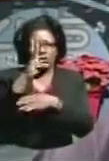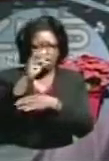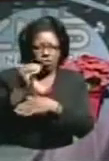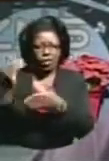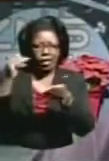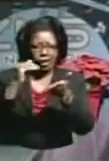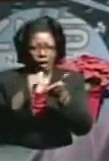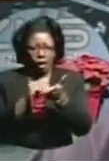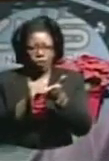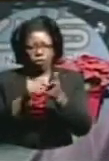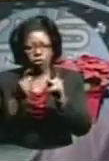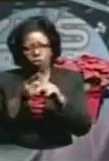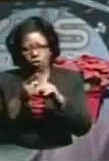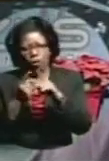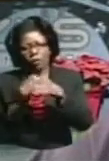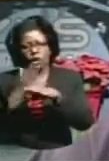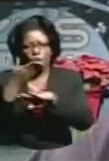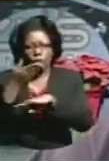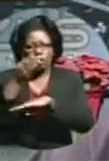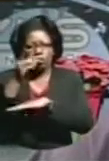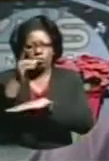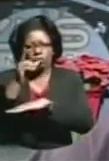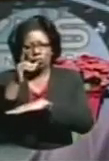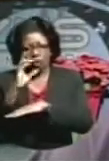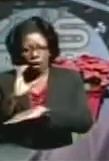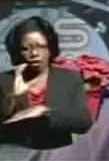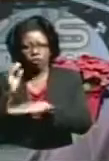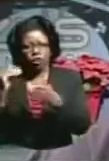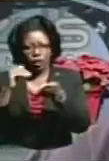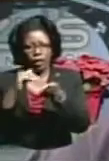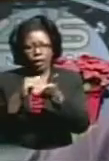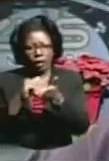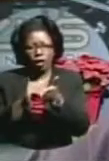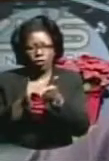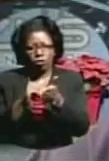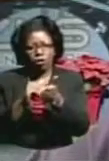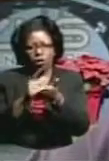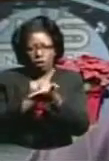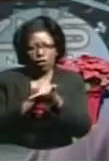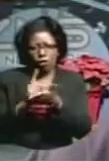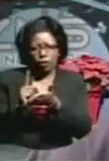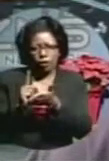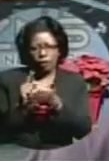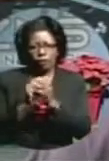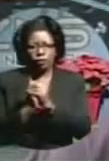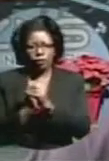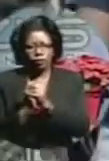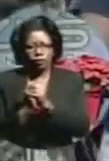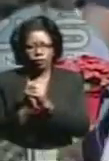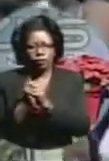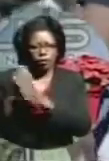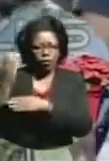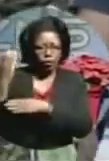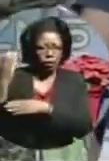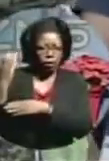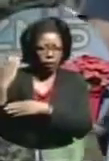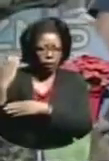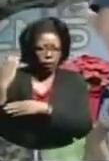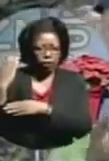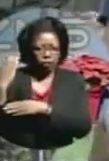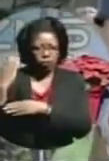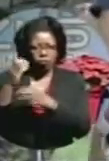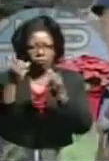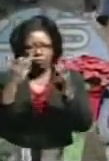about a little over 100,000 per week. Commander McNeil says there are a